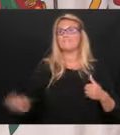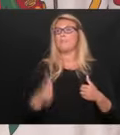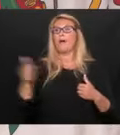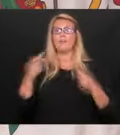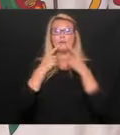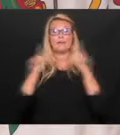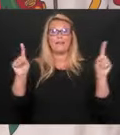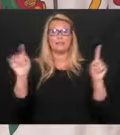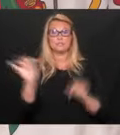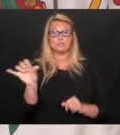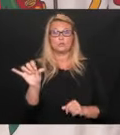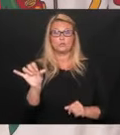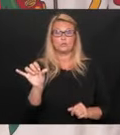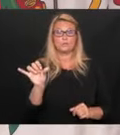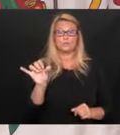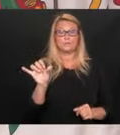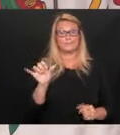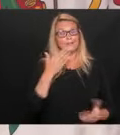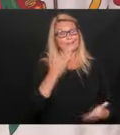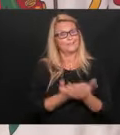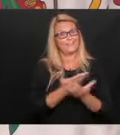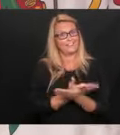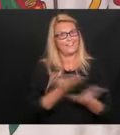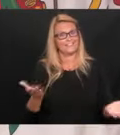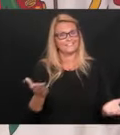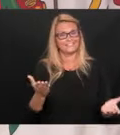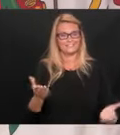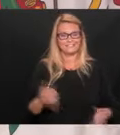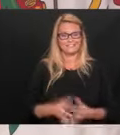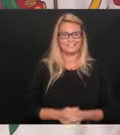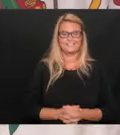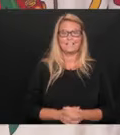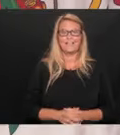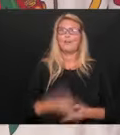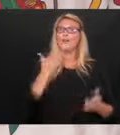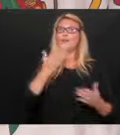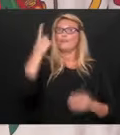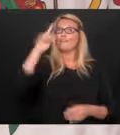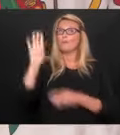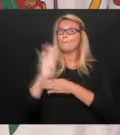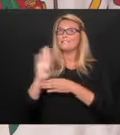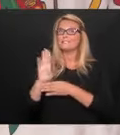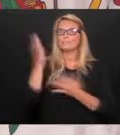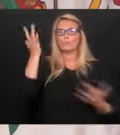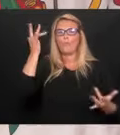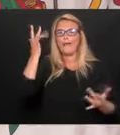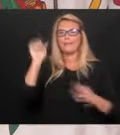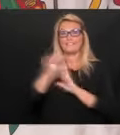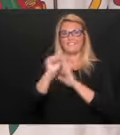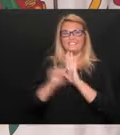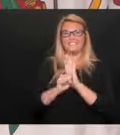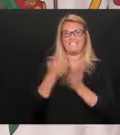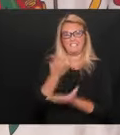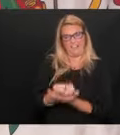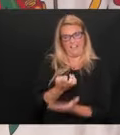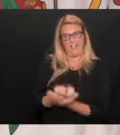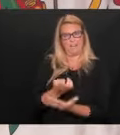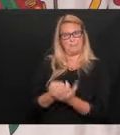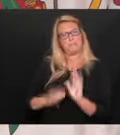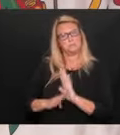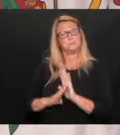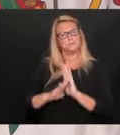here. And this is great stuff. Great stuff for our businesses because our state's doing good, and absolutely in